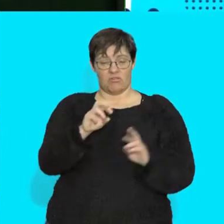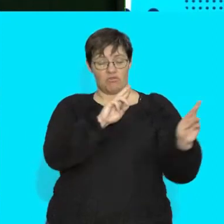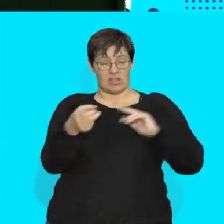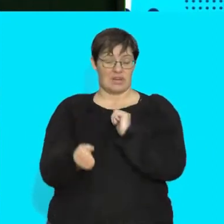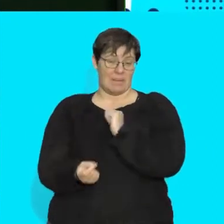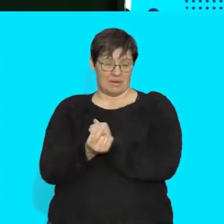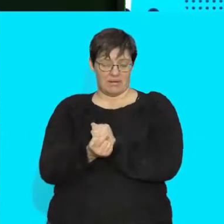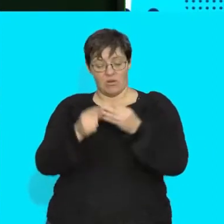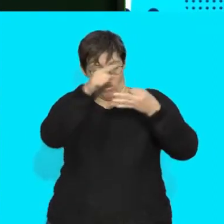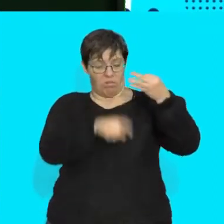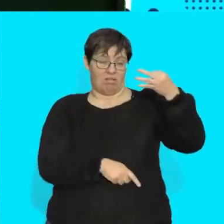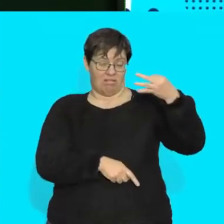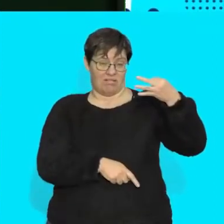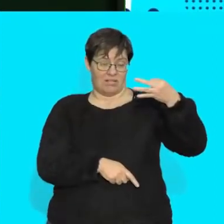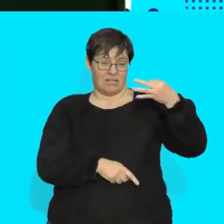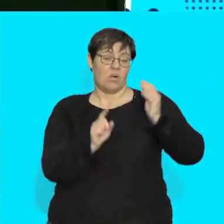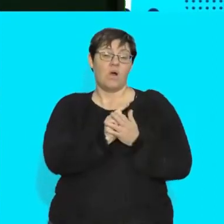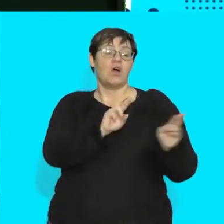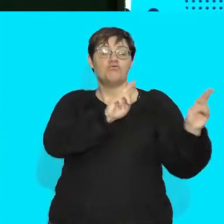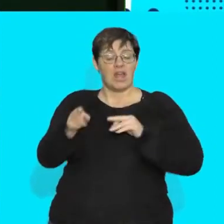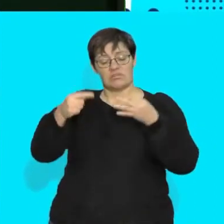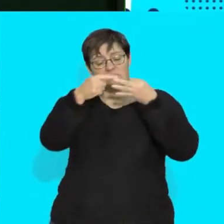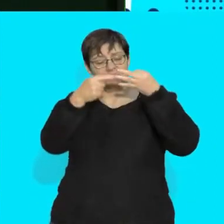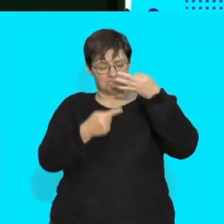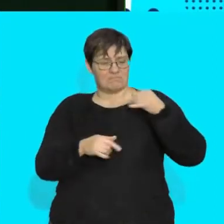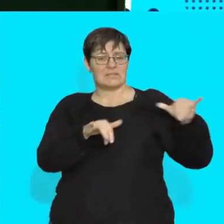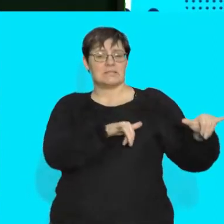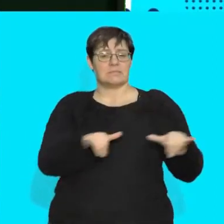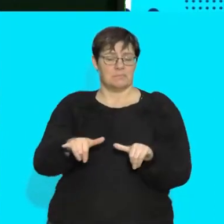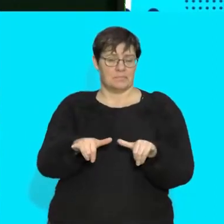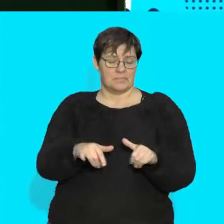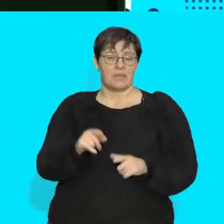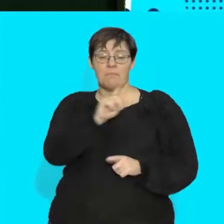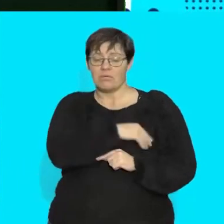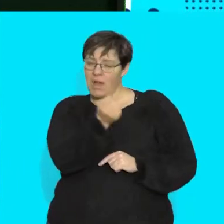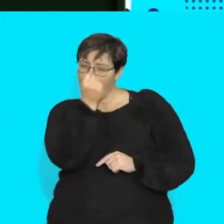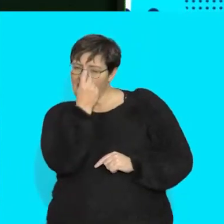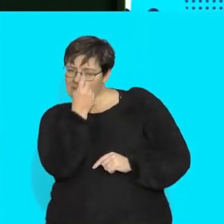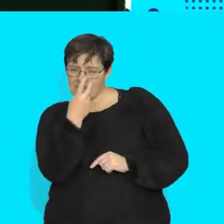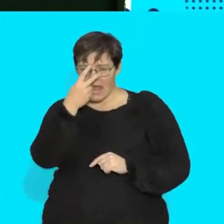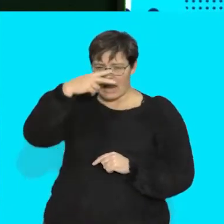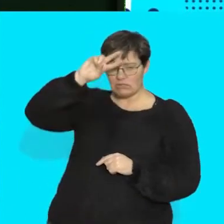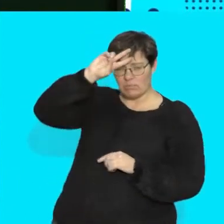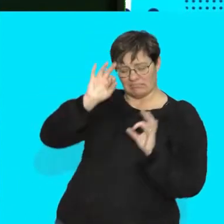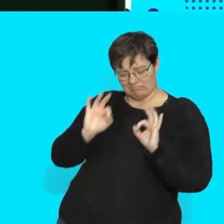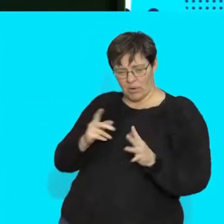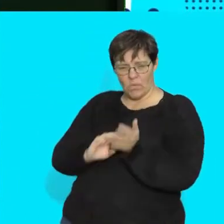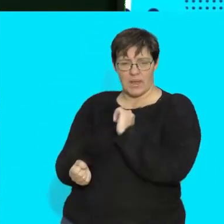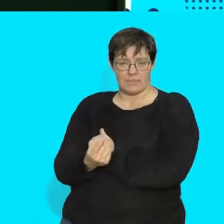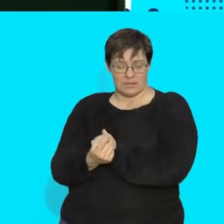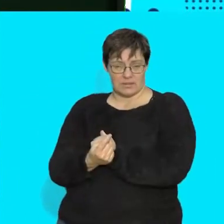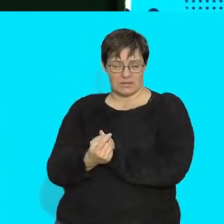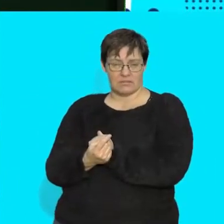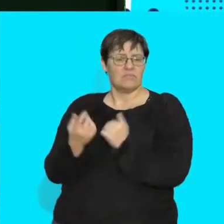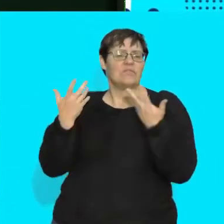place in all of these cells, because the reactions are all the same. But we've got to understand them, be able to interpret exactly what's happening.